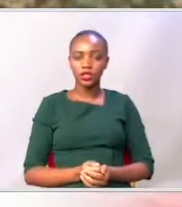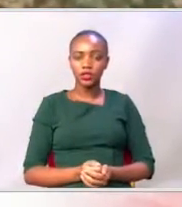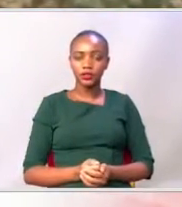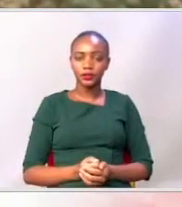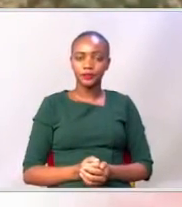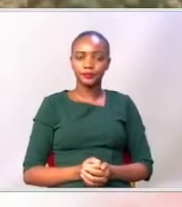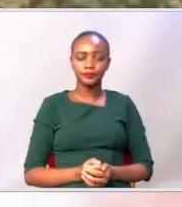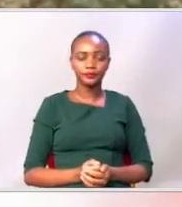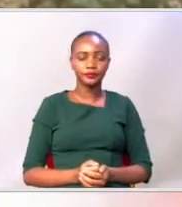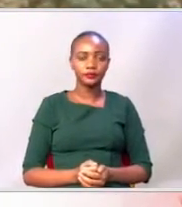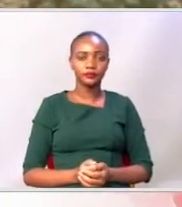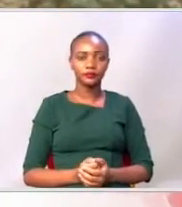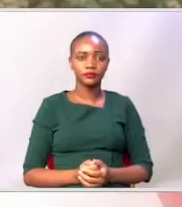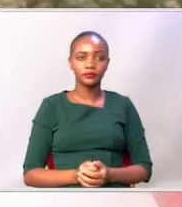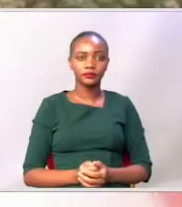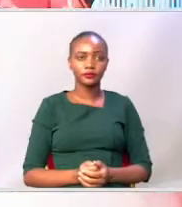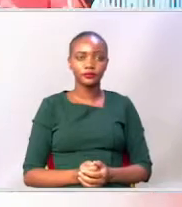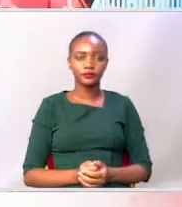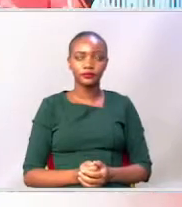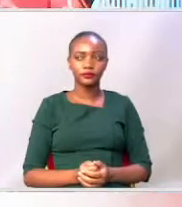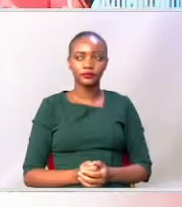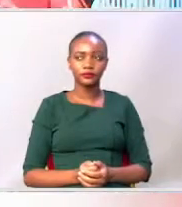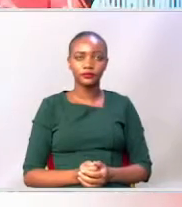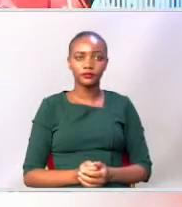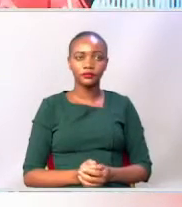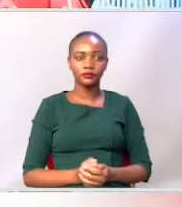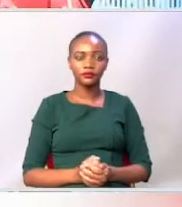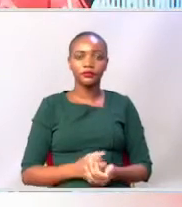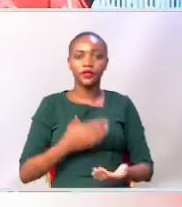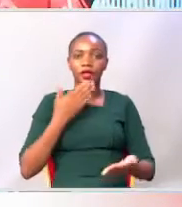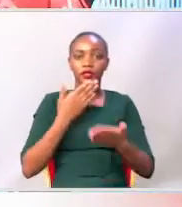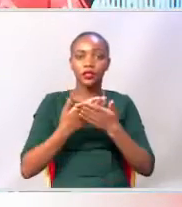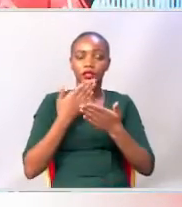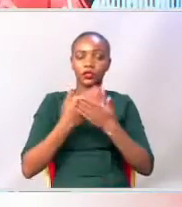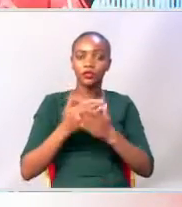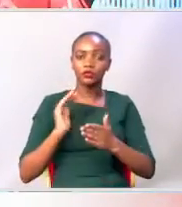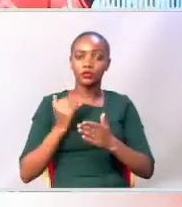TV 47. Well, thank you, Baranga, for that report.